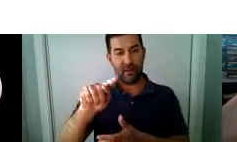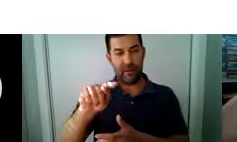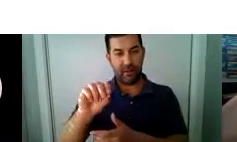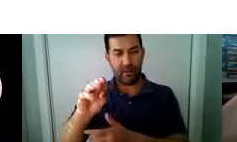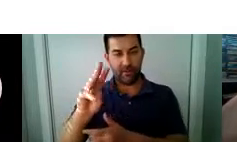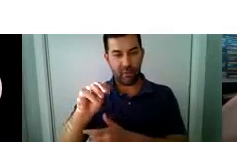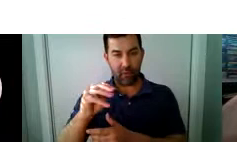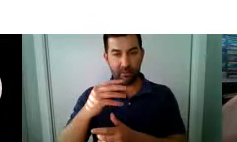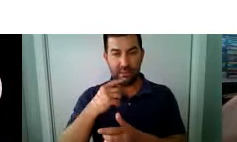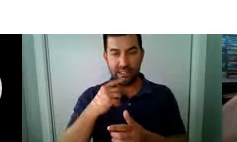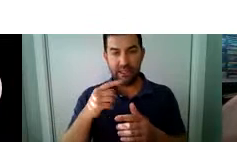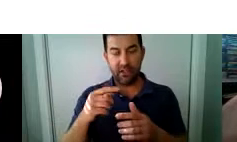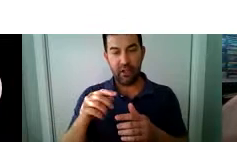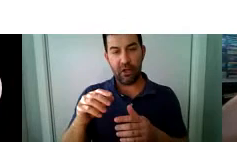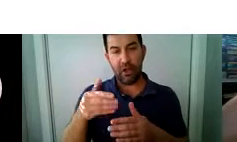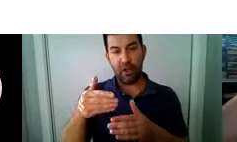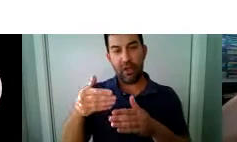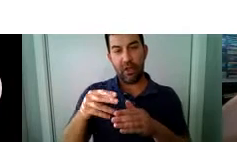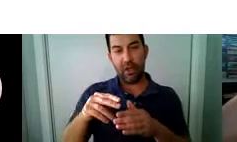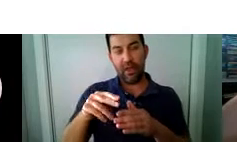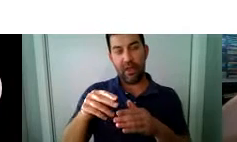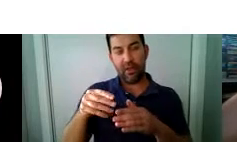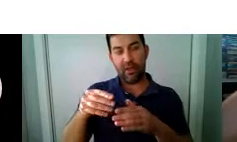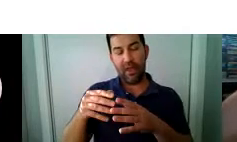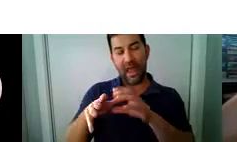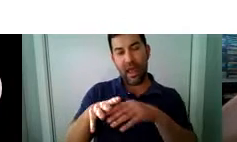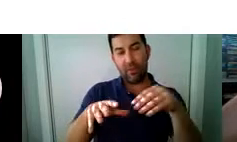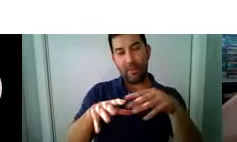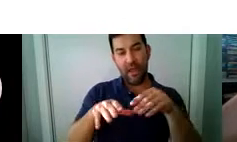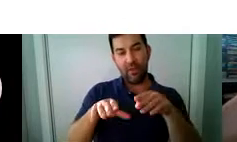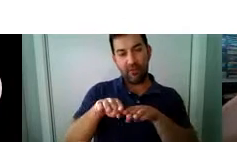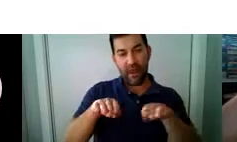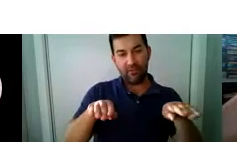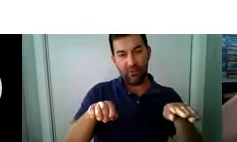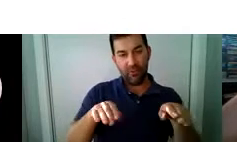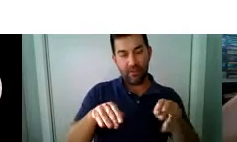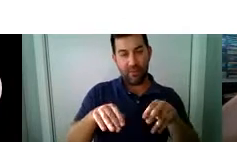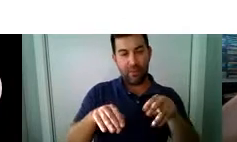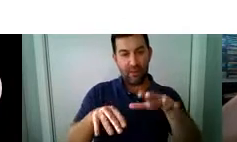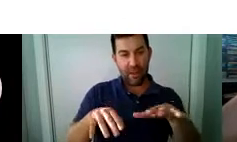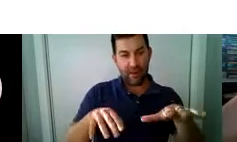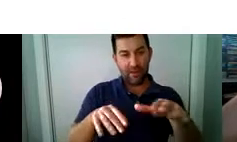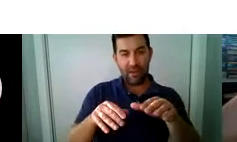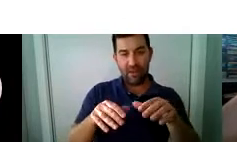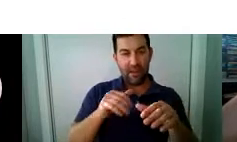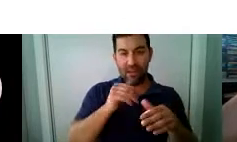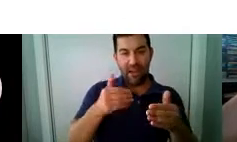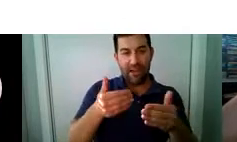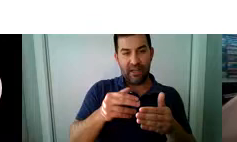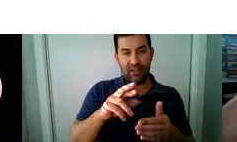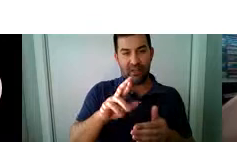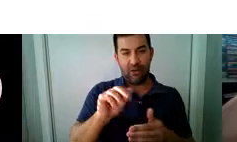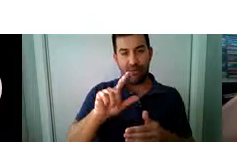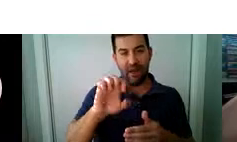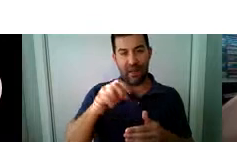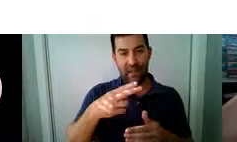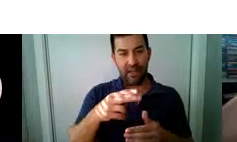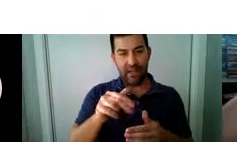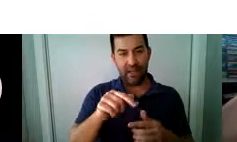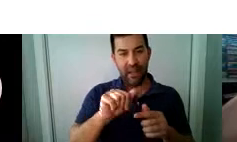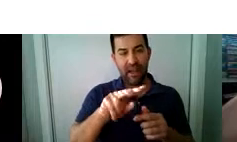shift the north end edge of the outbound platform away from the Raleigh Avenue bend by about 10 to